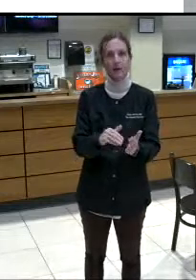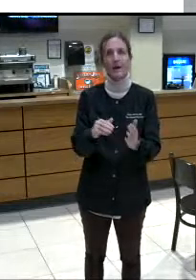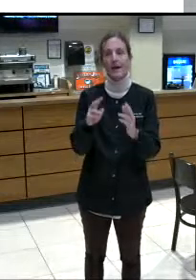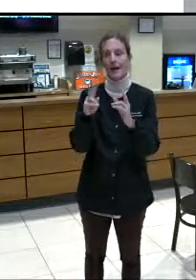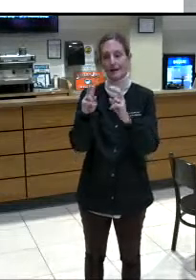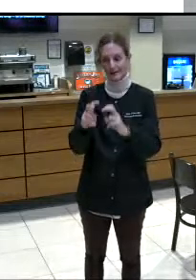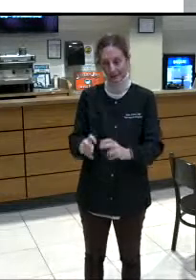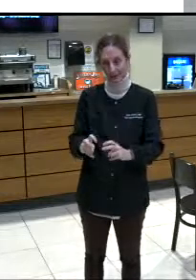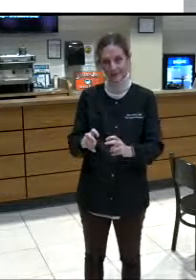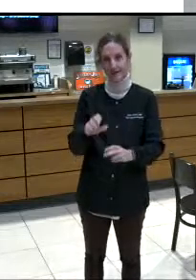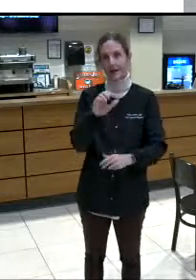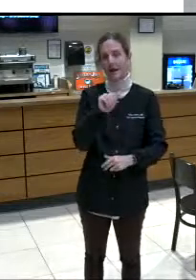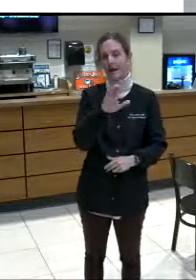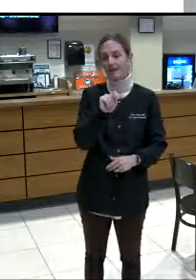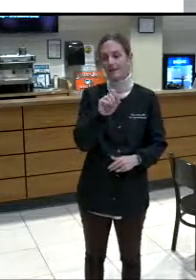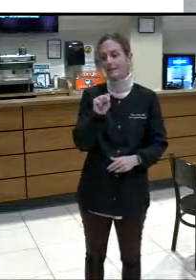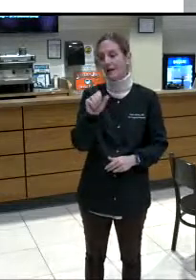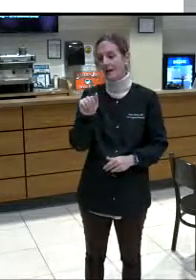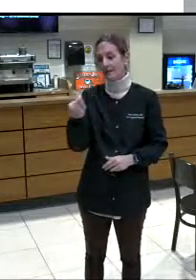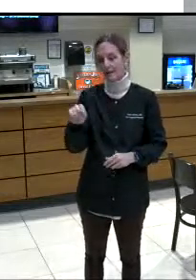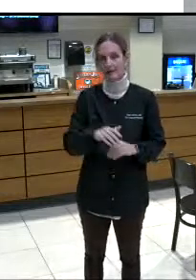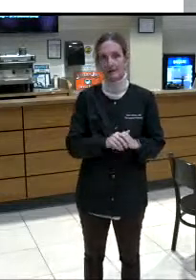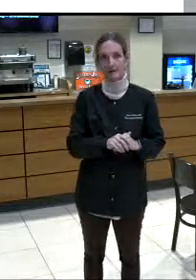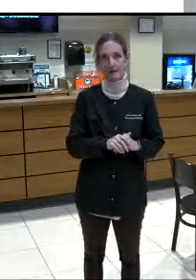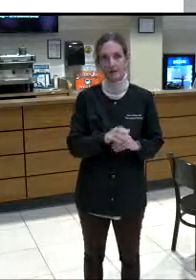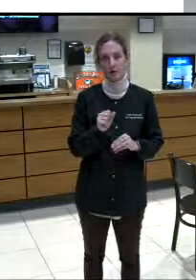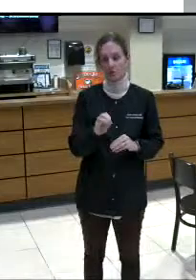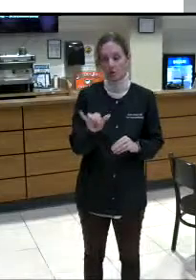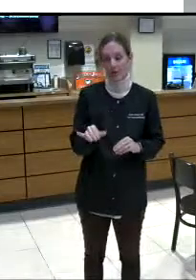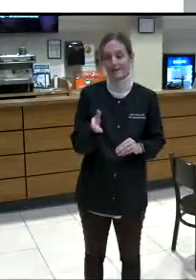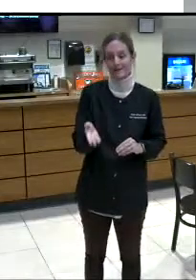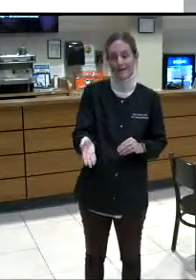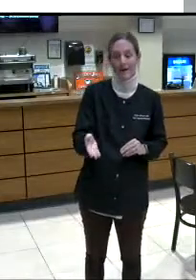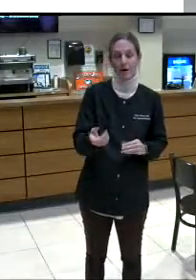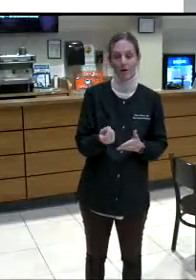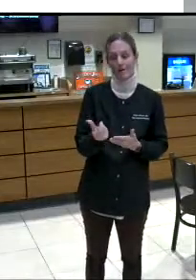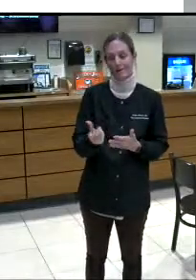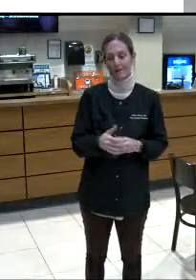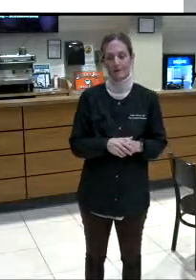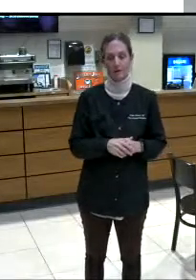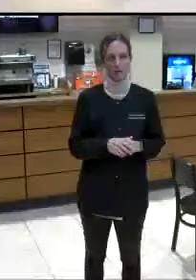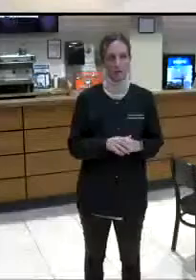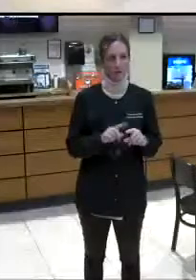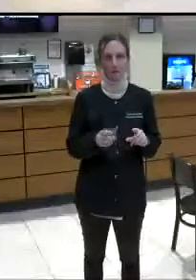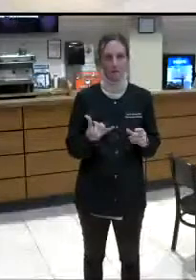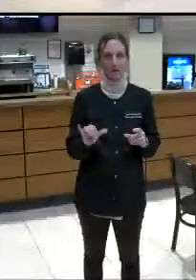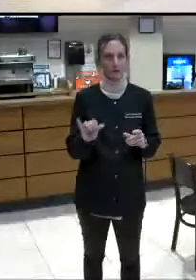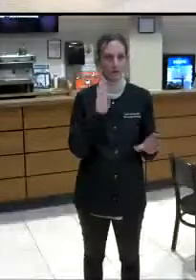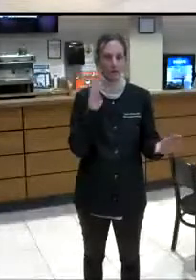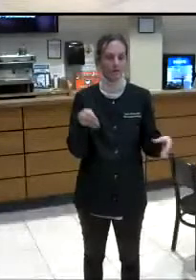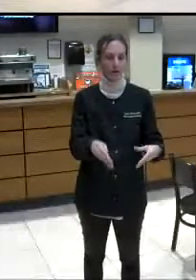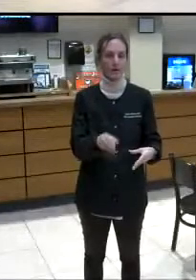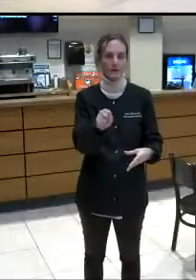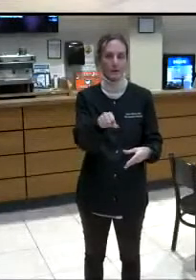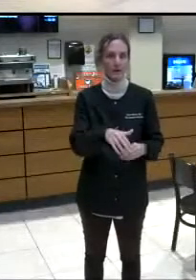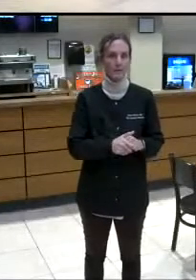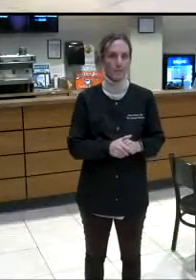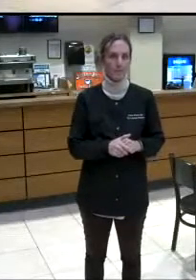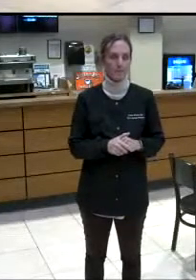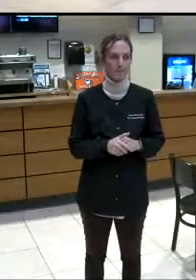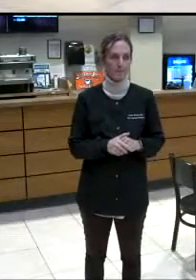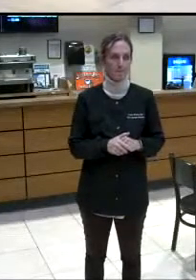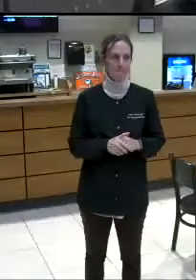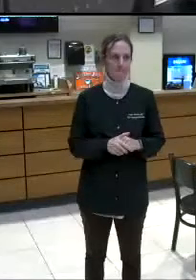SAT. So those measures are there, they're embedded, but they're still a focus of ours.